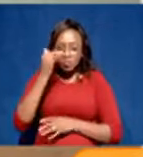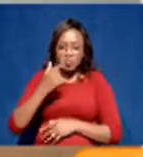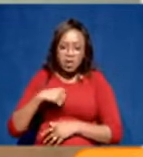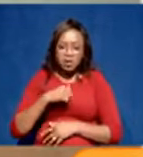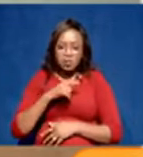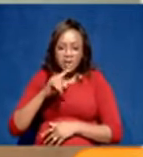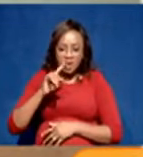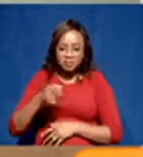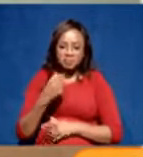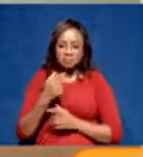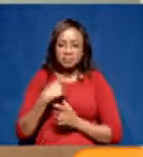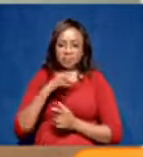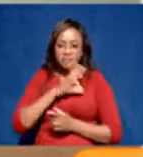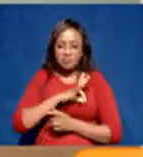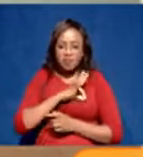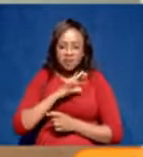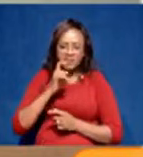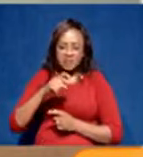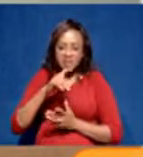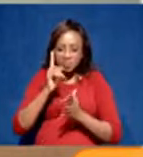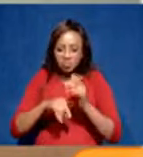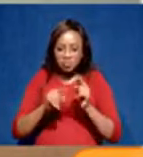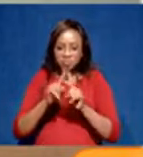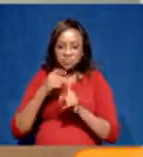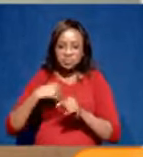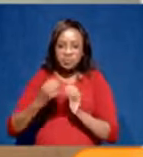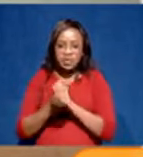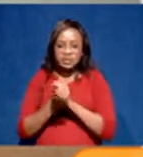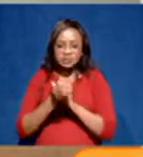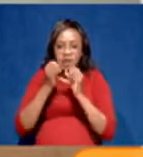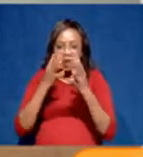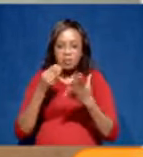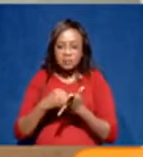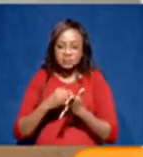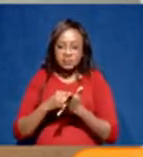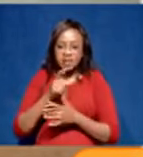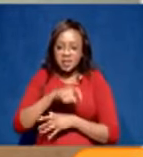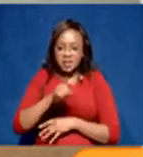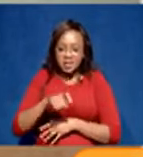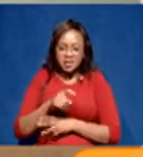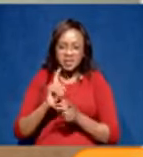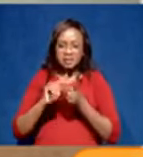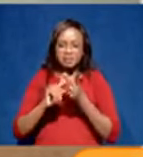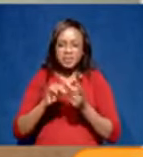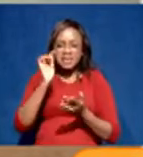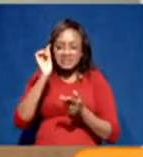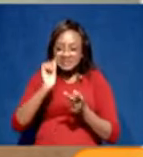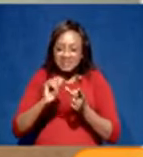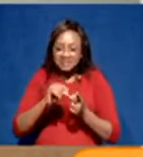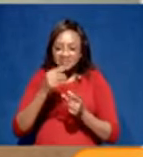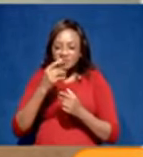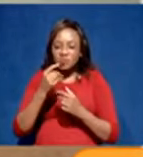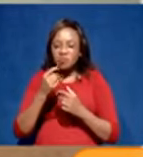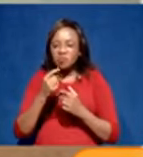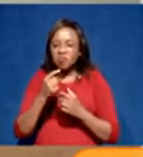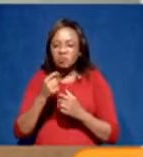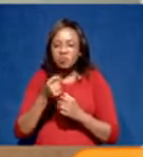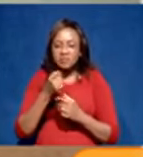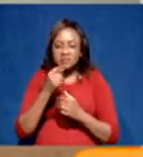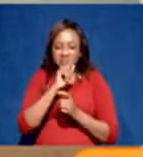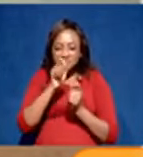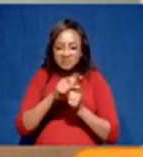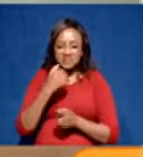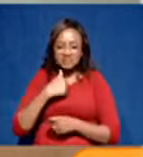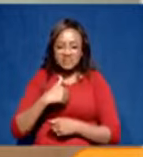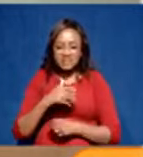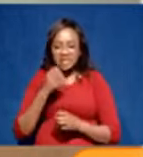a benefit package. We have defined how much malaria is going to cost. We have defined how much a test is going to cost. We have defined how much a certain surgery is